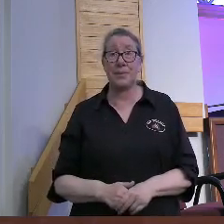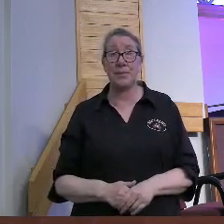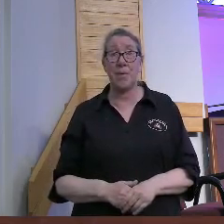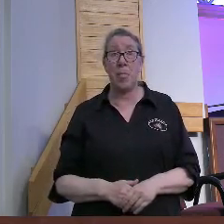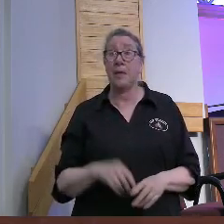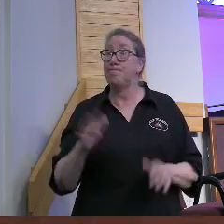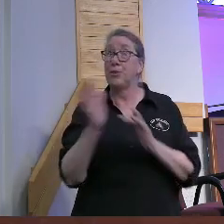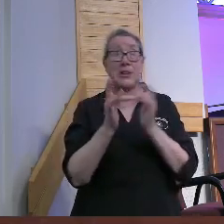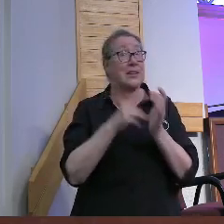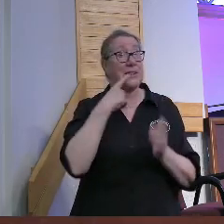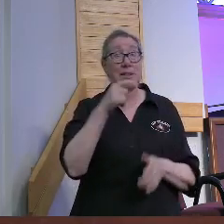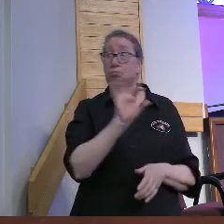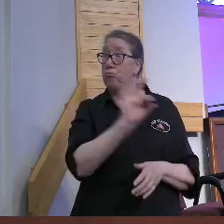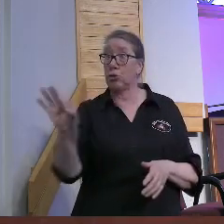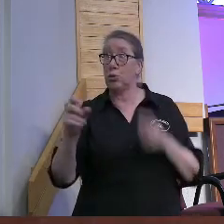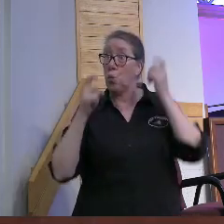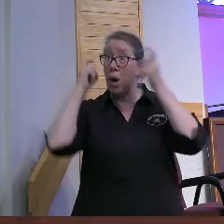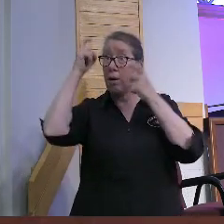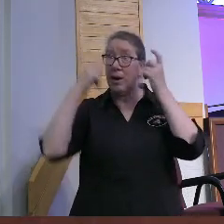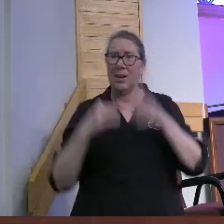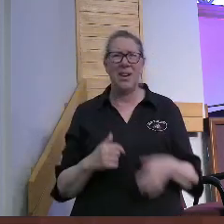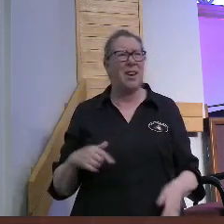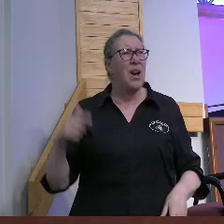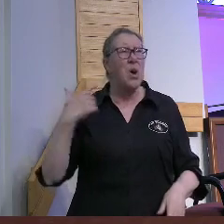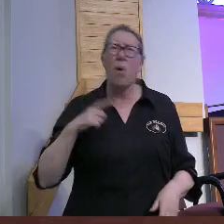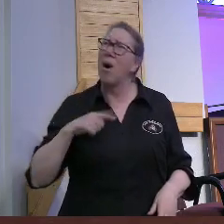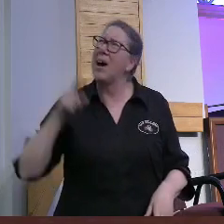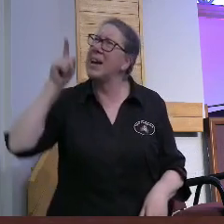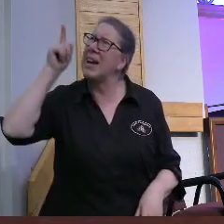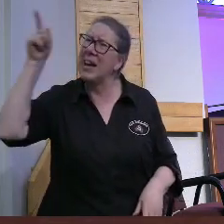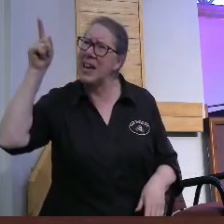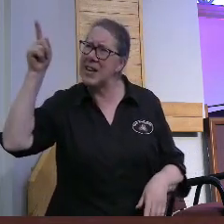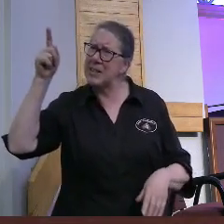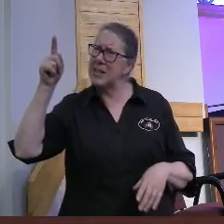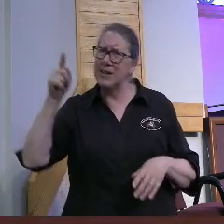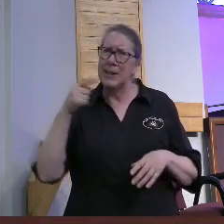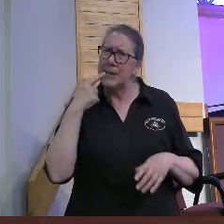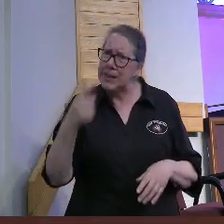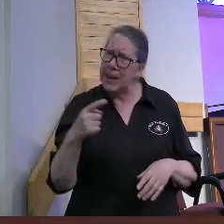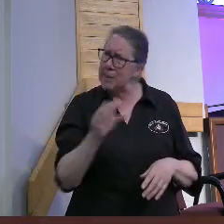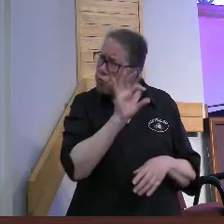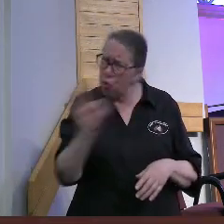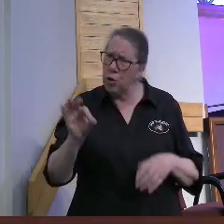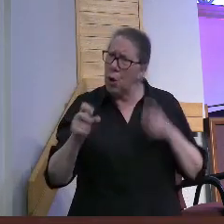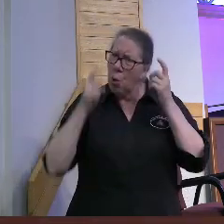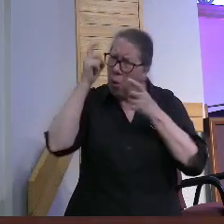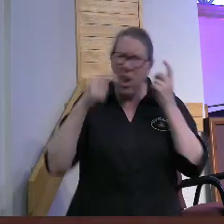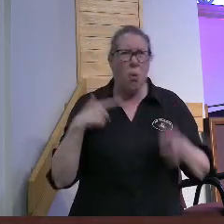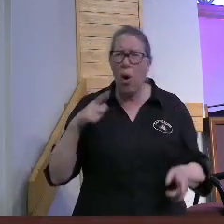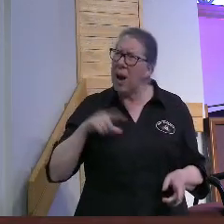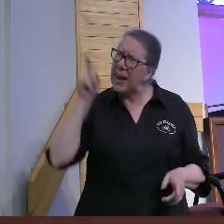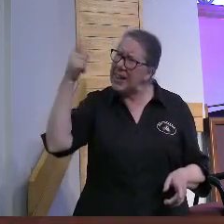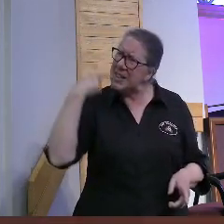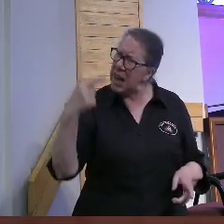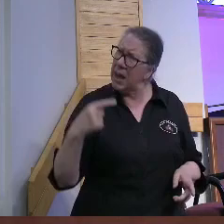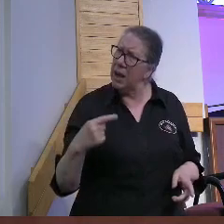worry. And so, why? Why is God so adamant that we should not worry? Why? Let me tell you